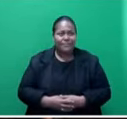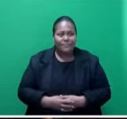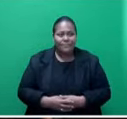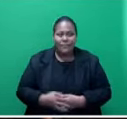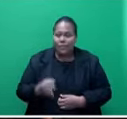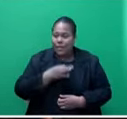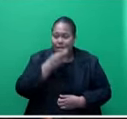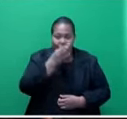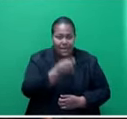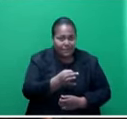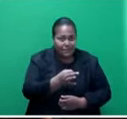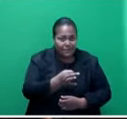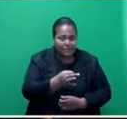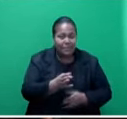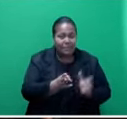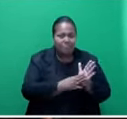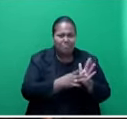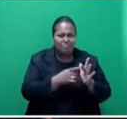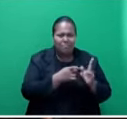to ask question